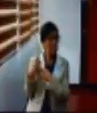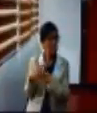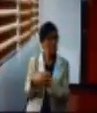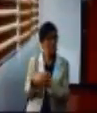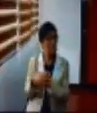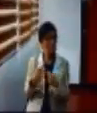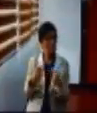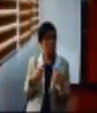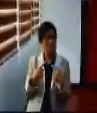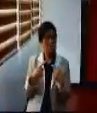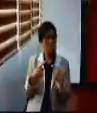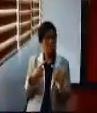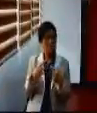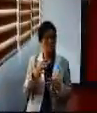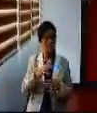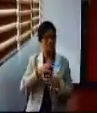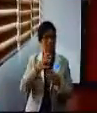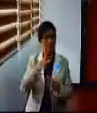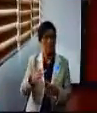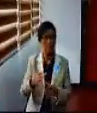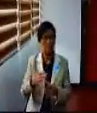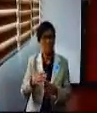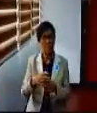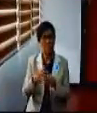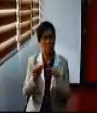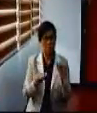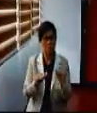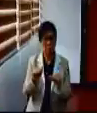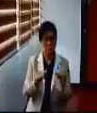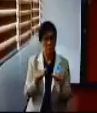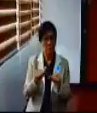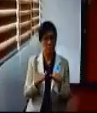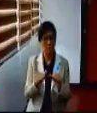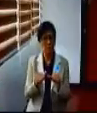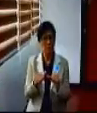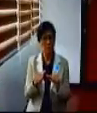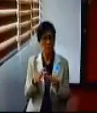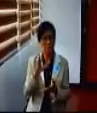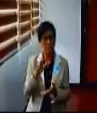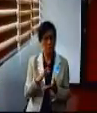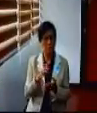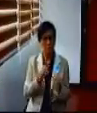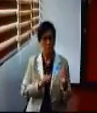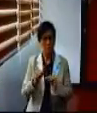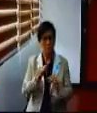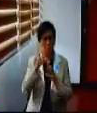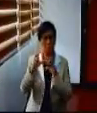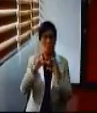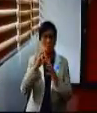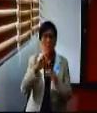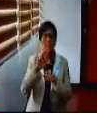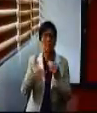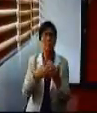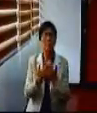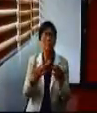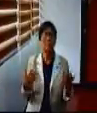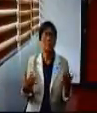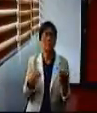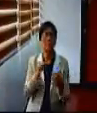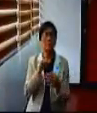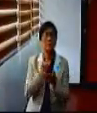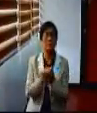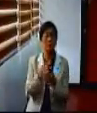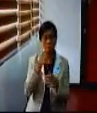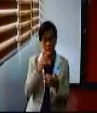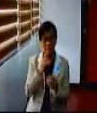to have a commitment, to assess, to integrate, take action, communicate, and all these things. Is that correct,